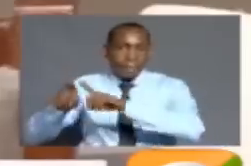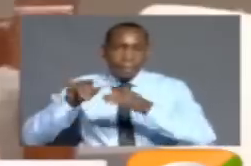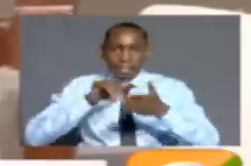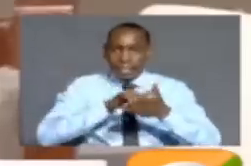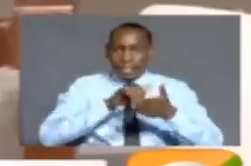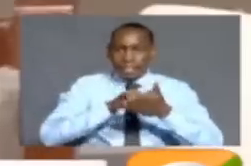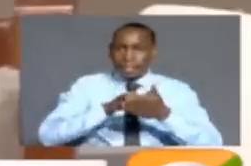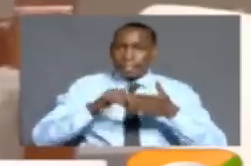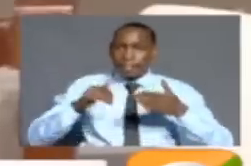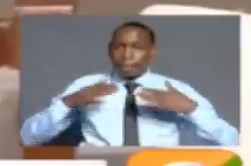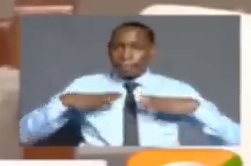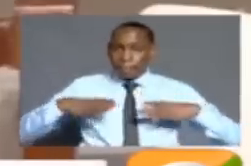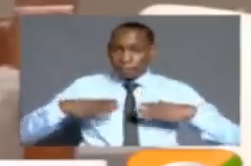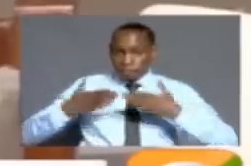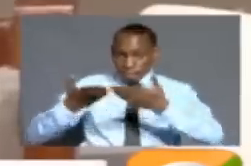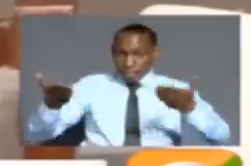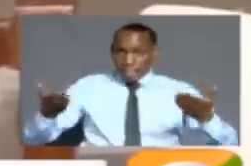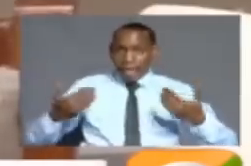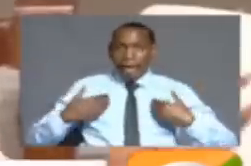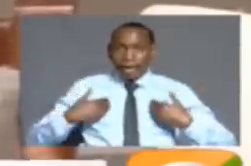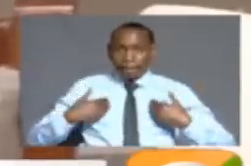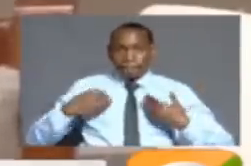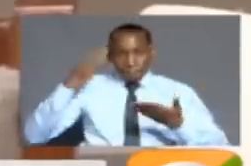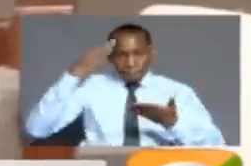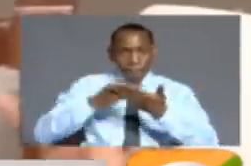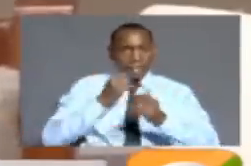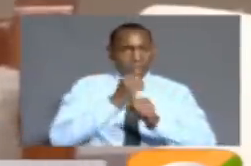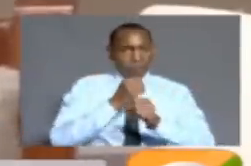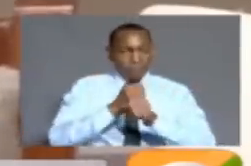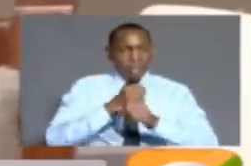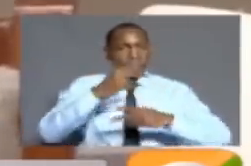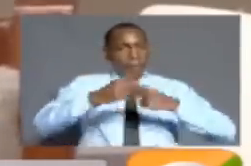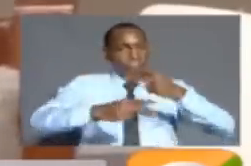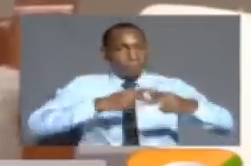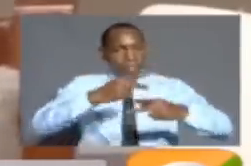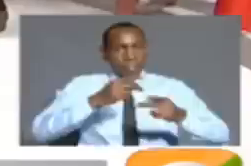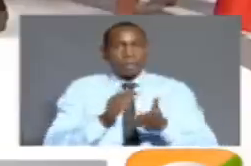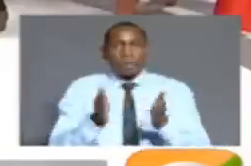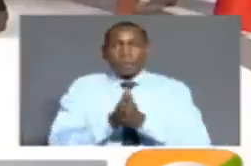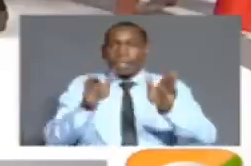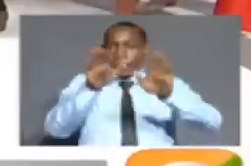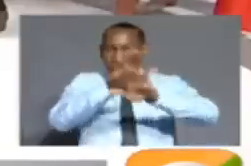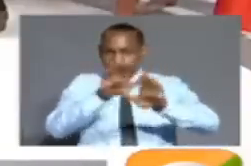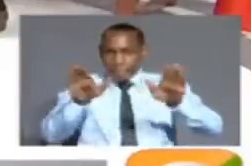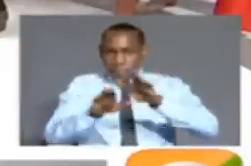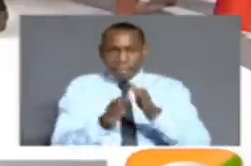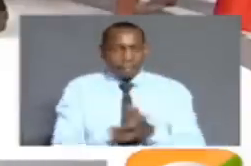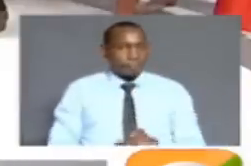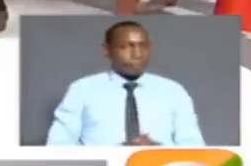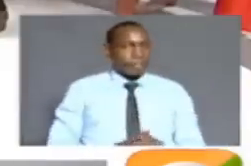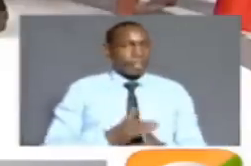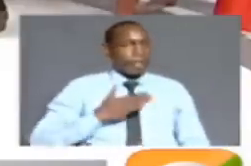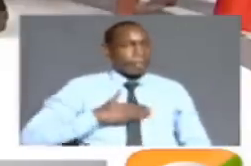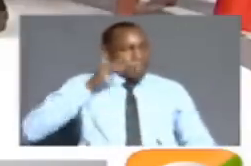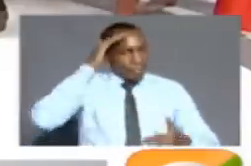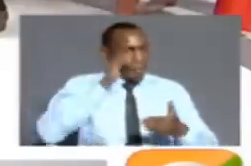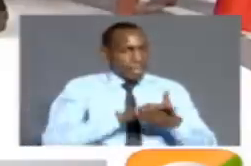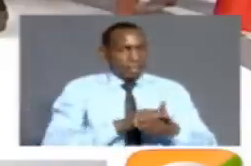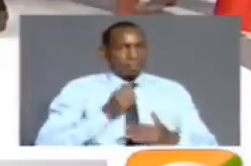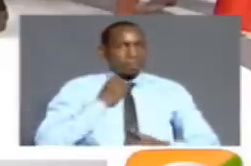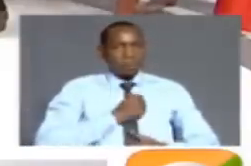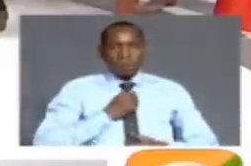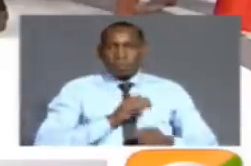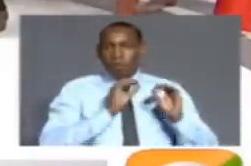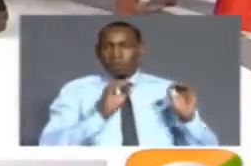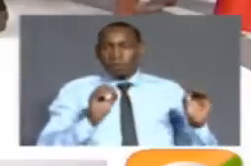the citizenry has faith in us, in what we are doing, in the process and everything. Okay. I don't believe that we owe Waititu an apology.